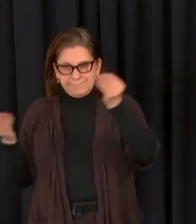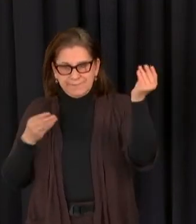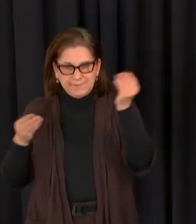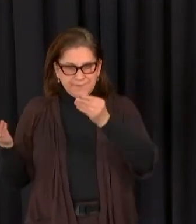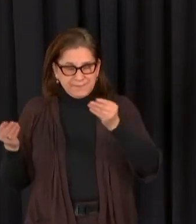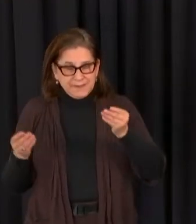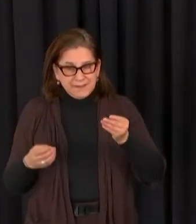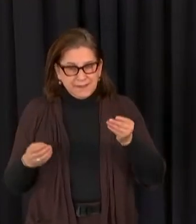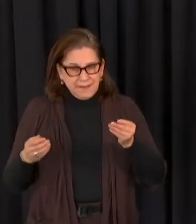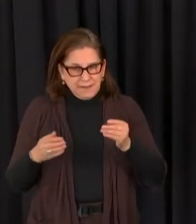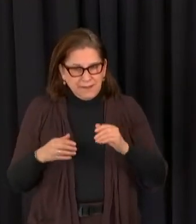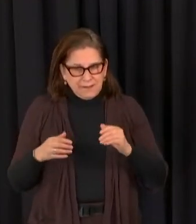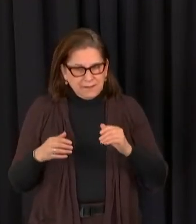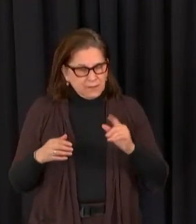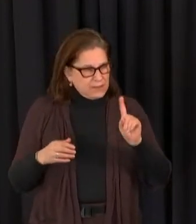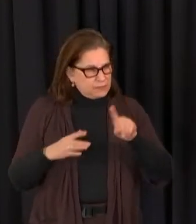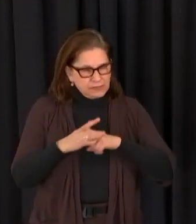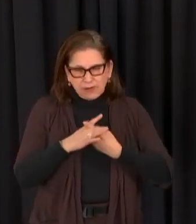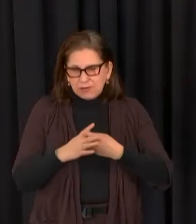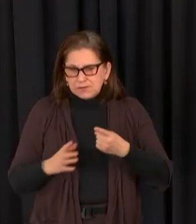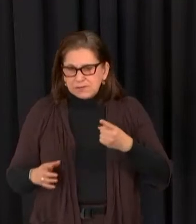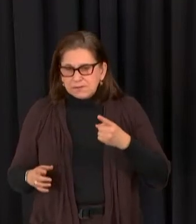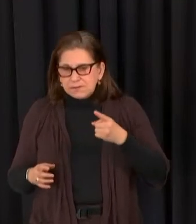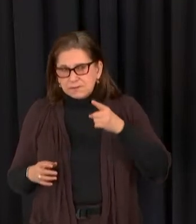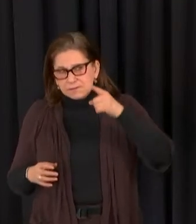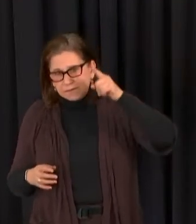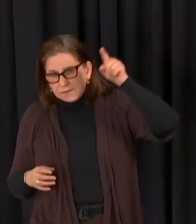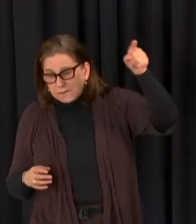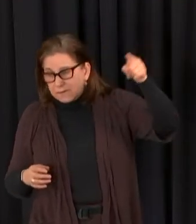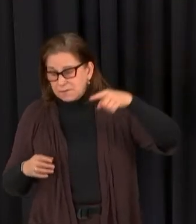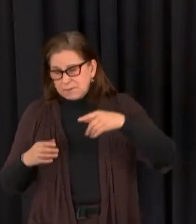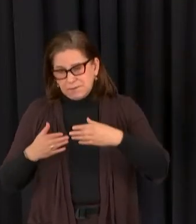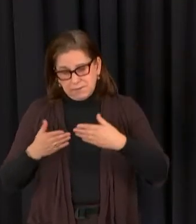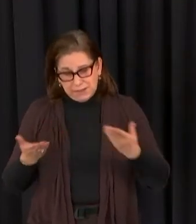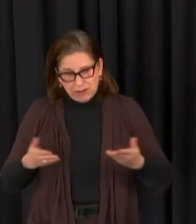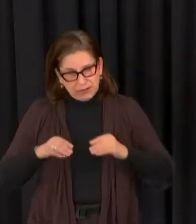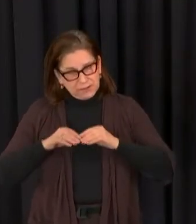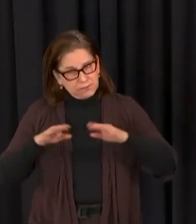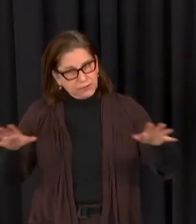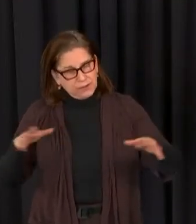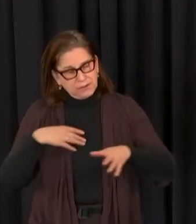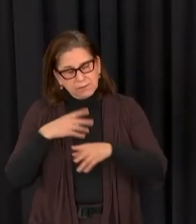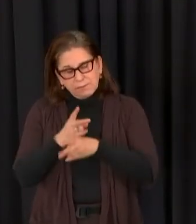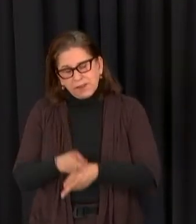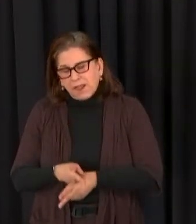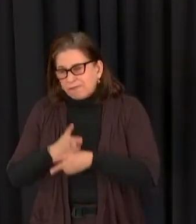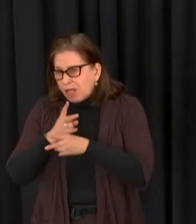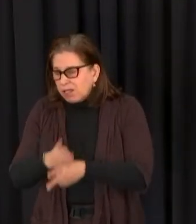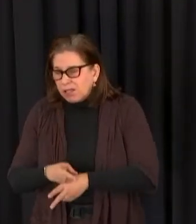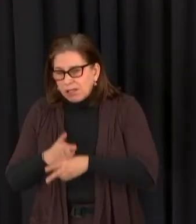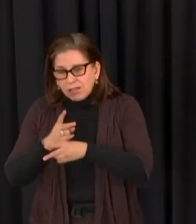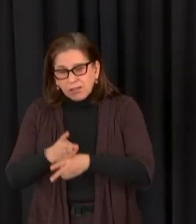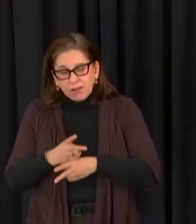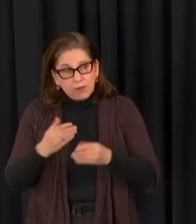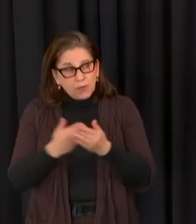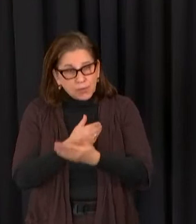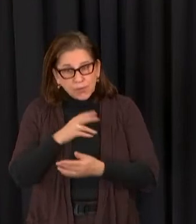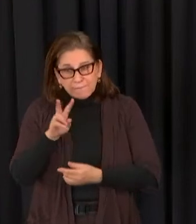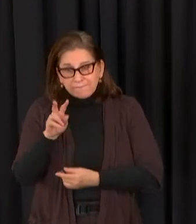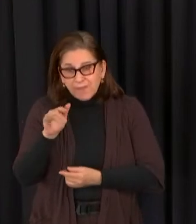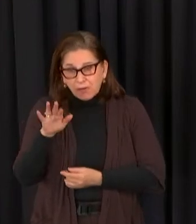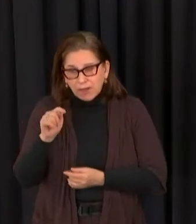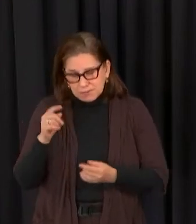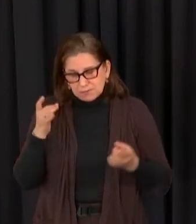to increase the rate of transmission. So the more dominant that it becomes in your community or jurisdiction, the faster your cases will increase,